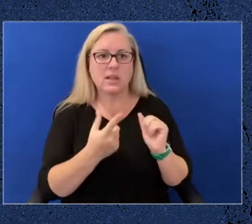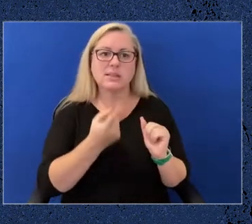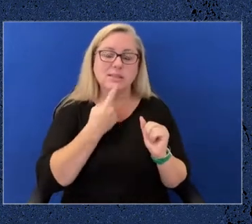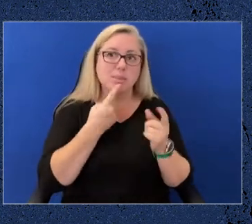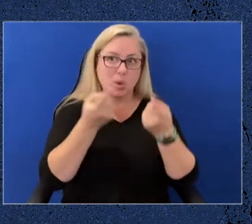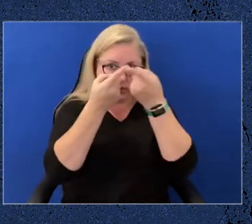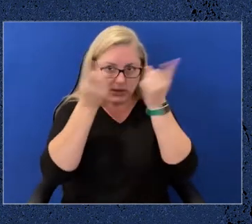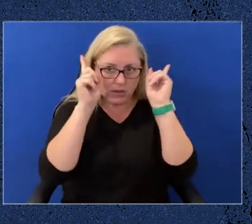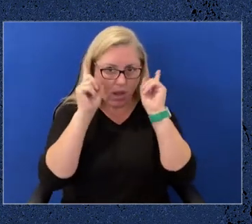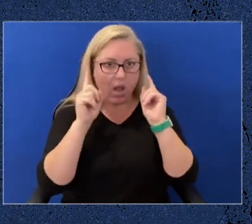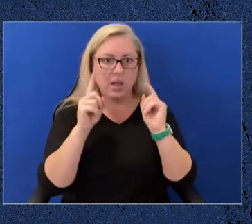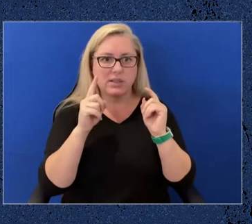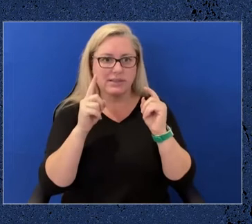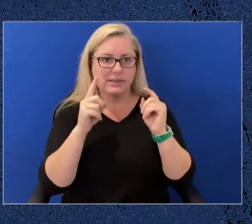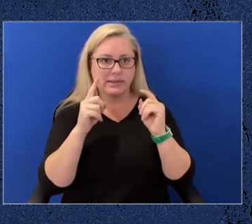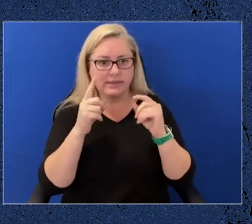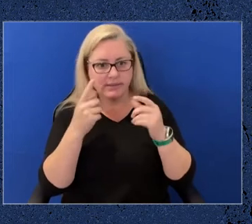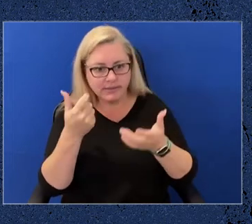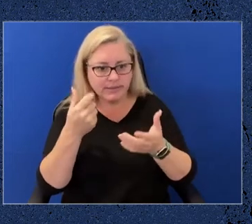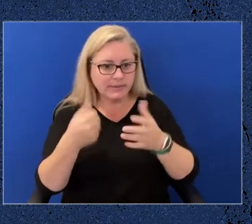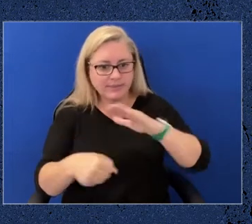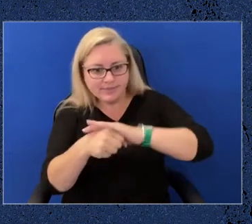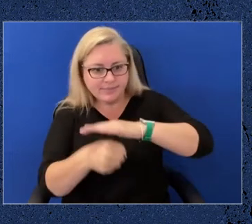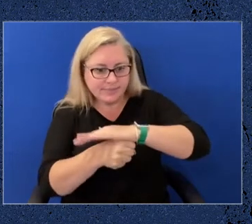got in my kind of, you know, replicability,